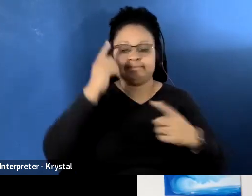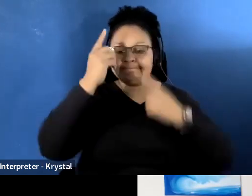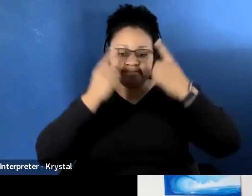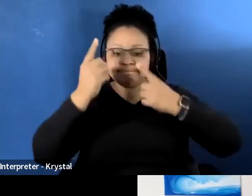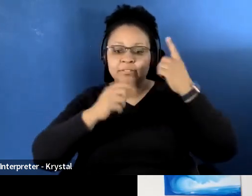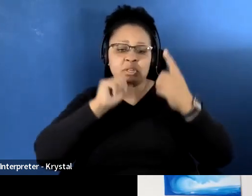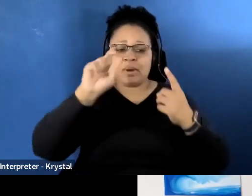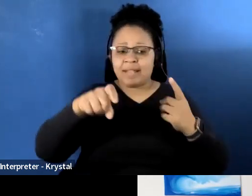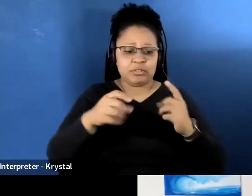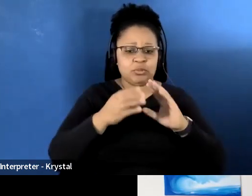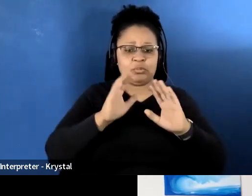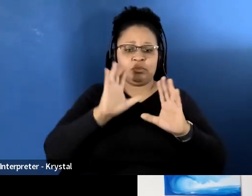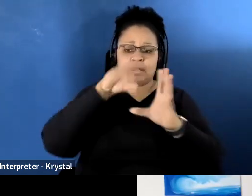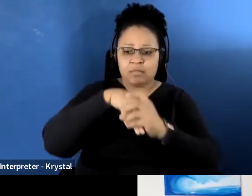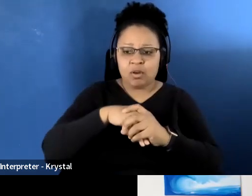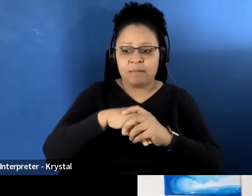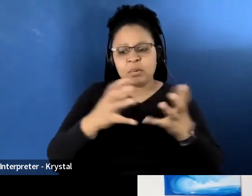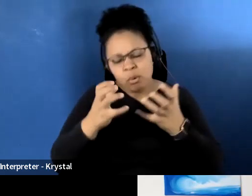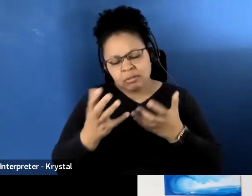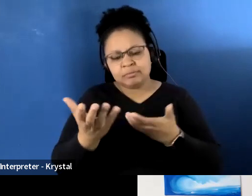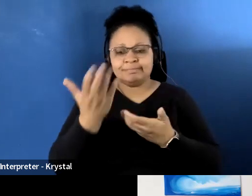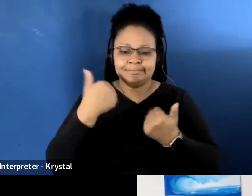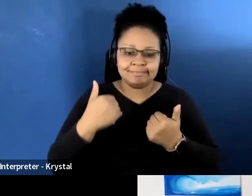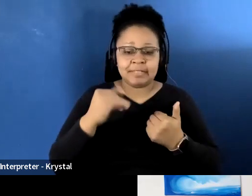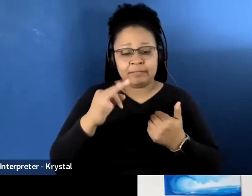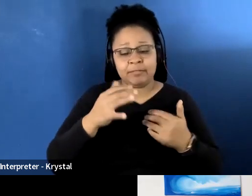but we sure would like you to do that.